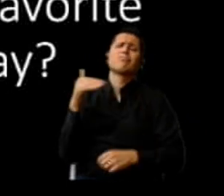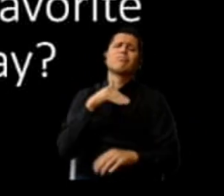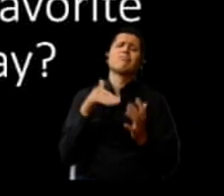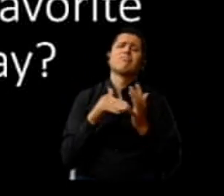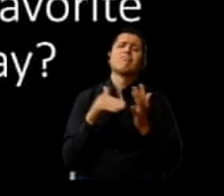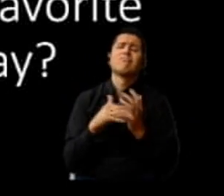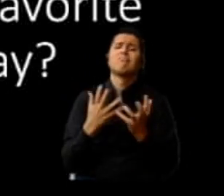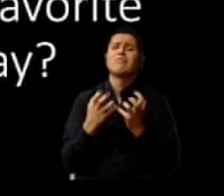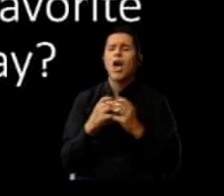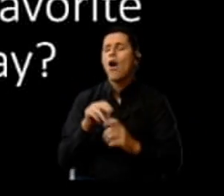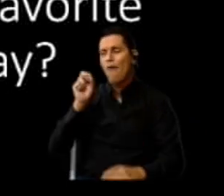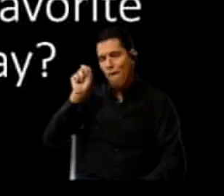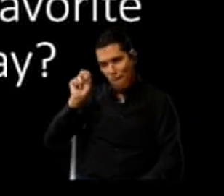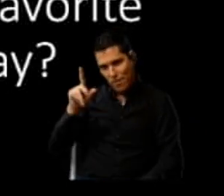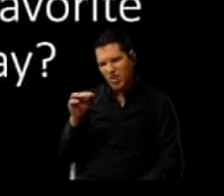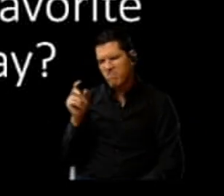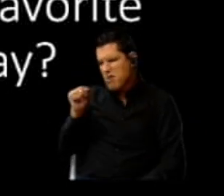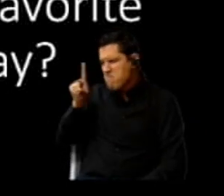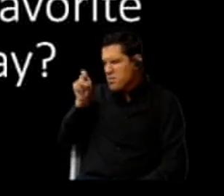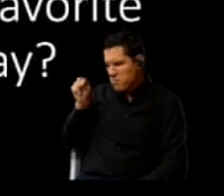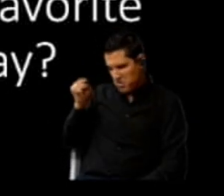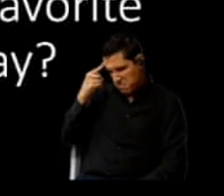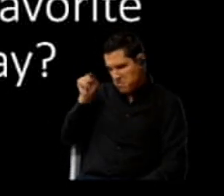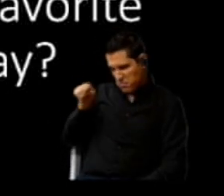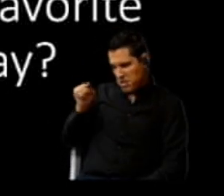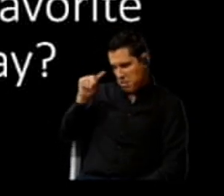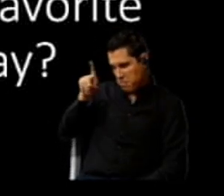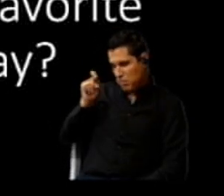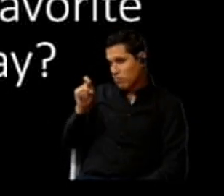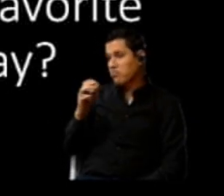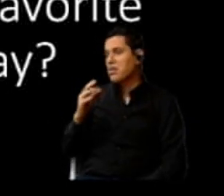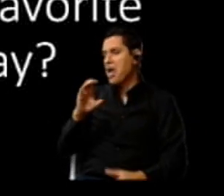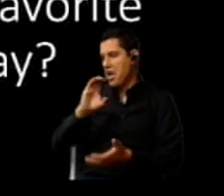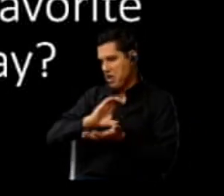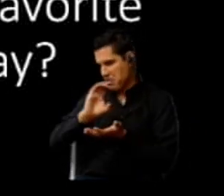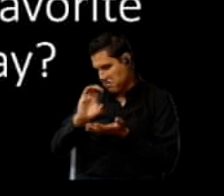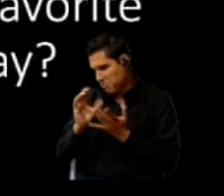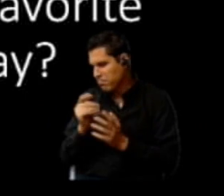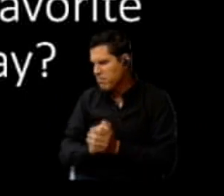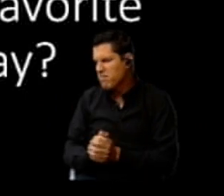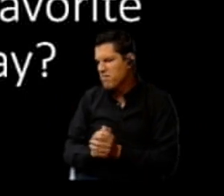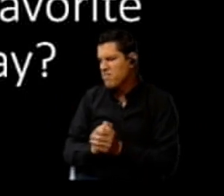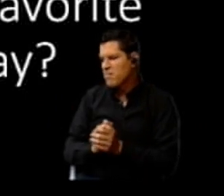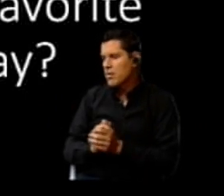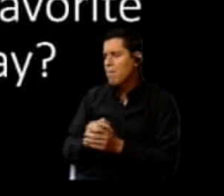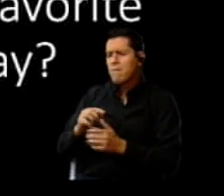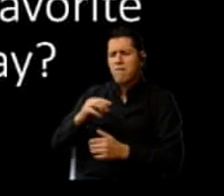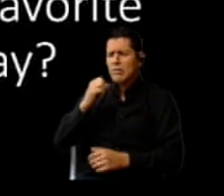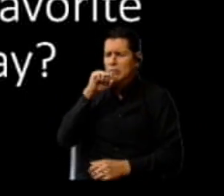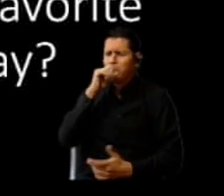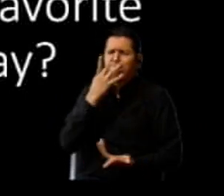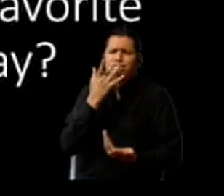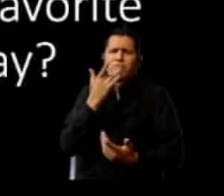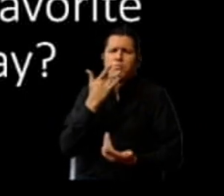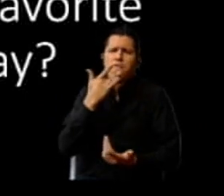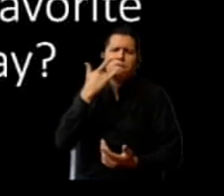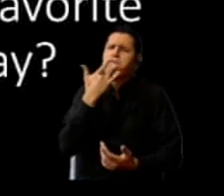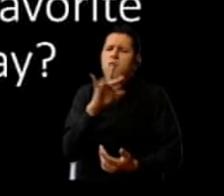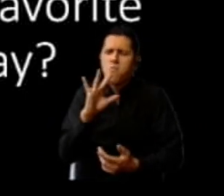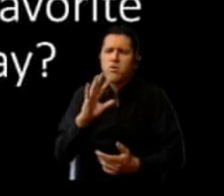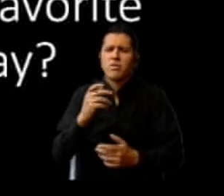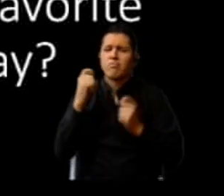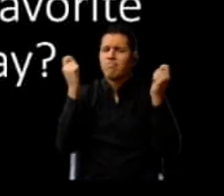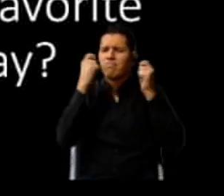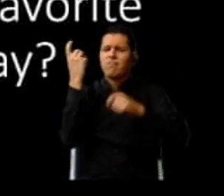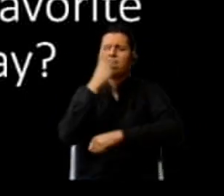good. Charlotte, I have a question for you and your classmates at home. What is your favorite holiday? A,